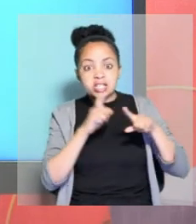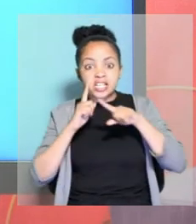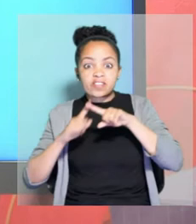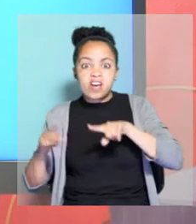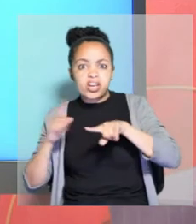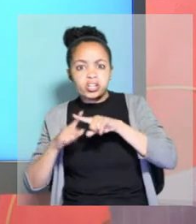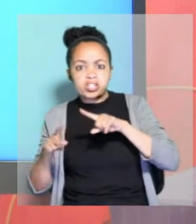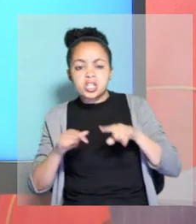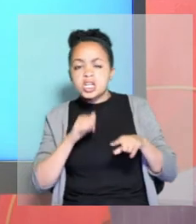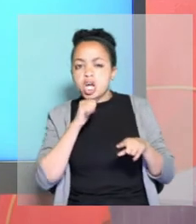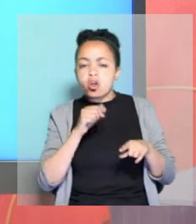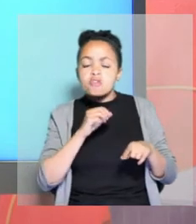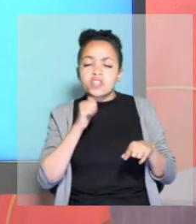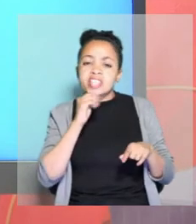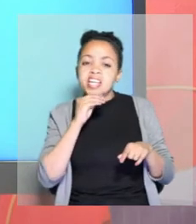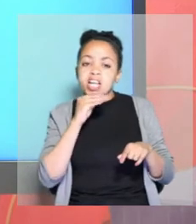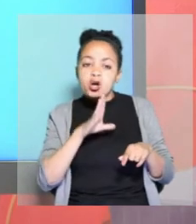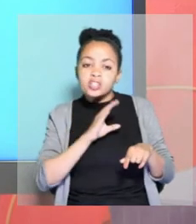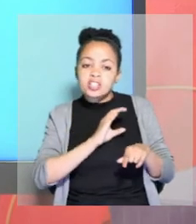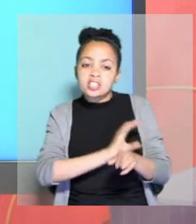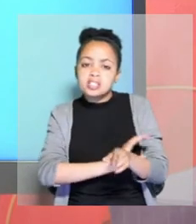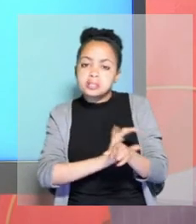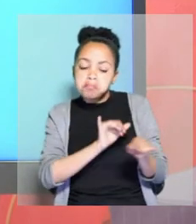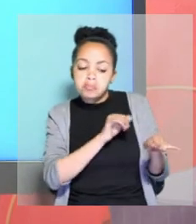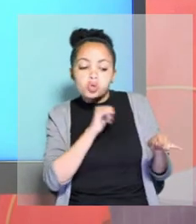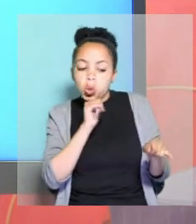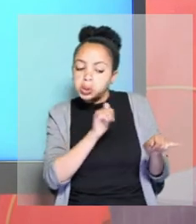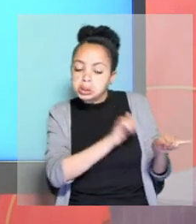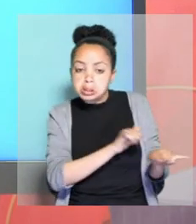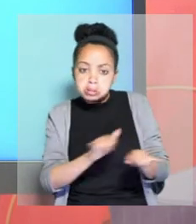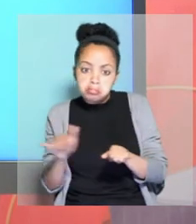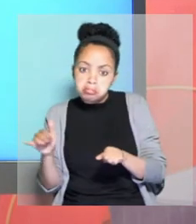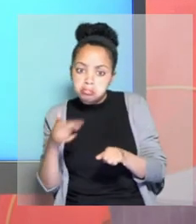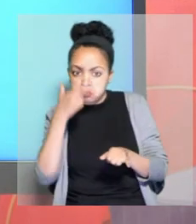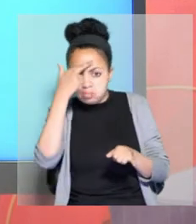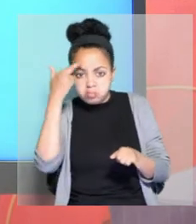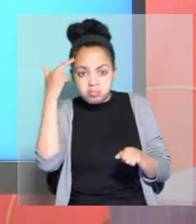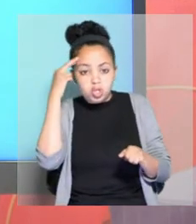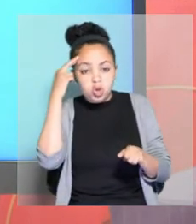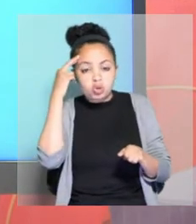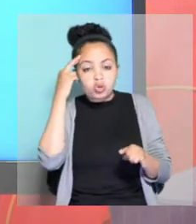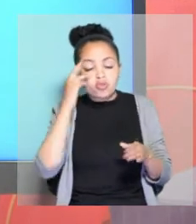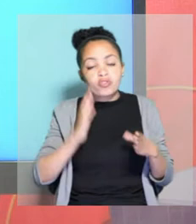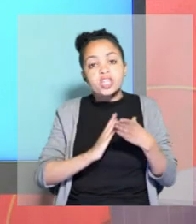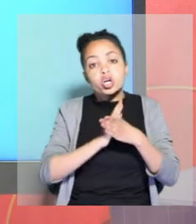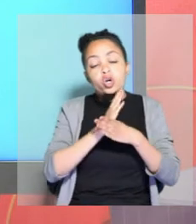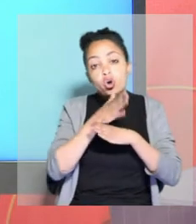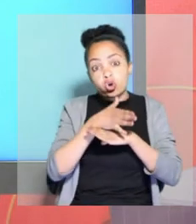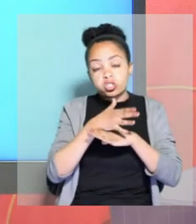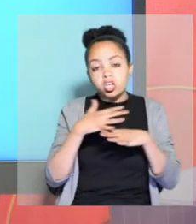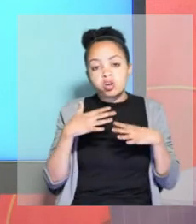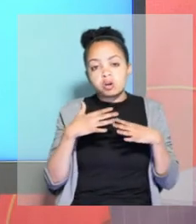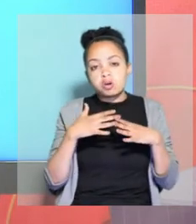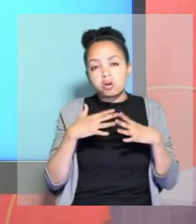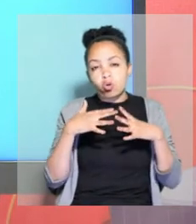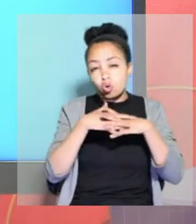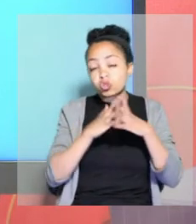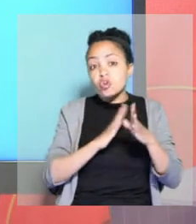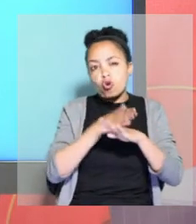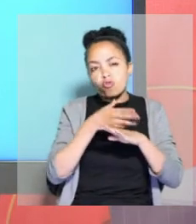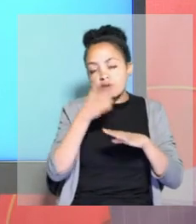none of the delta cell is genetically identical because of the course of crossover